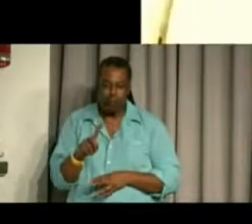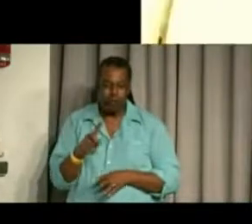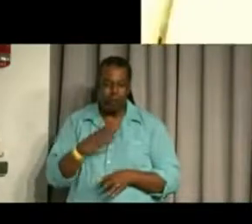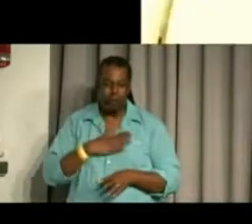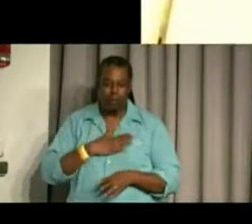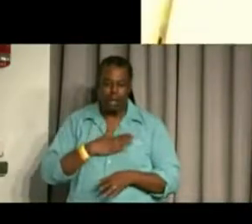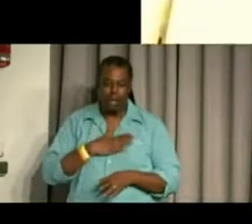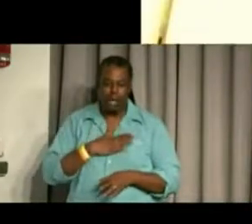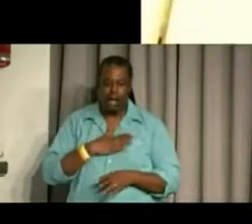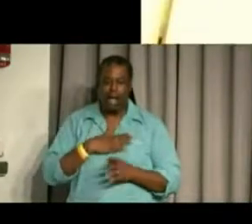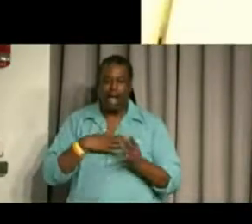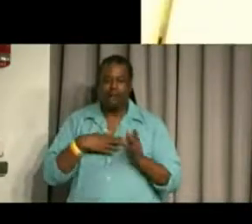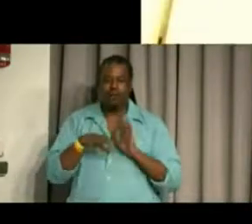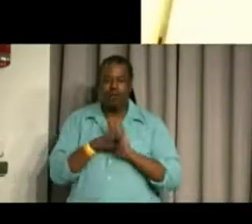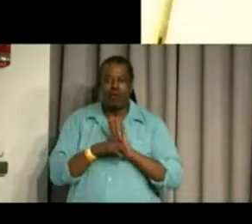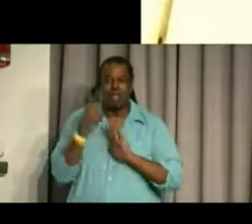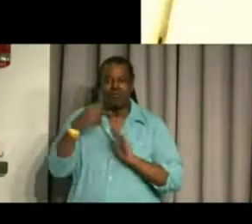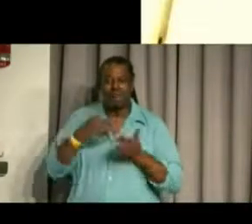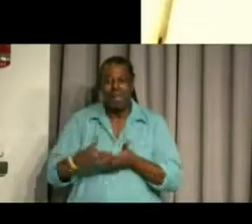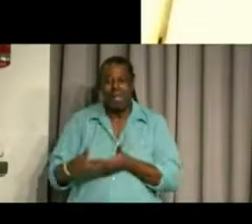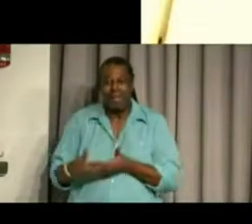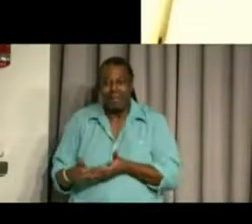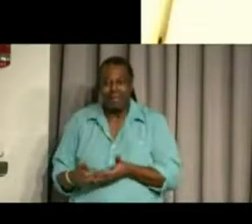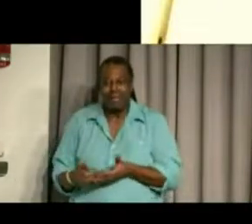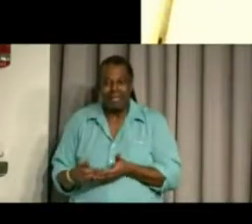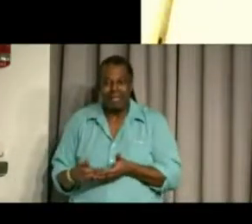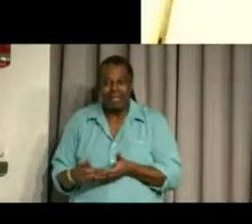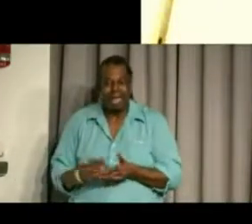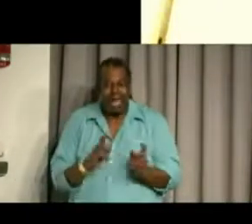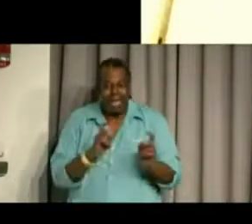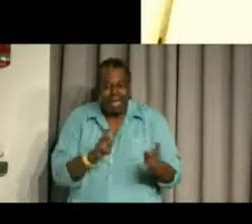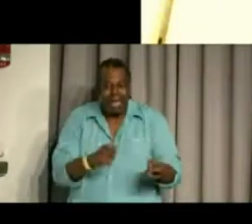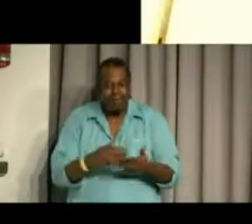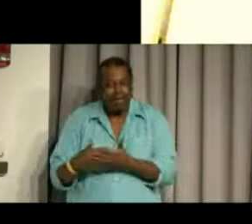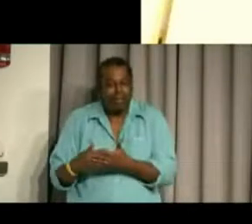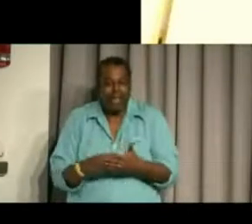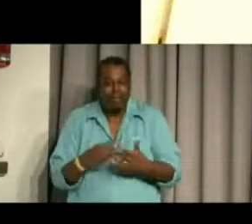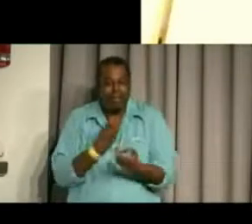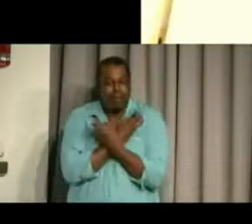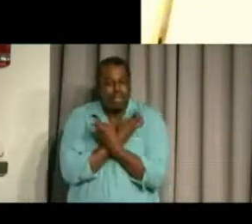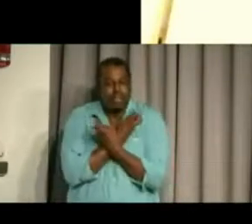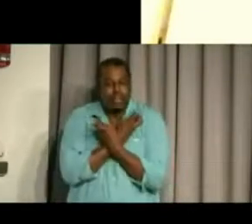my formula for my baby, and I poisoned my kids.